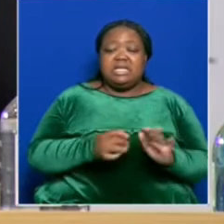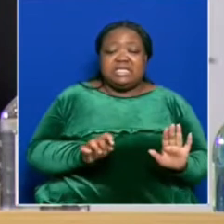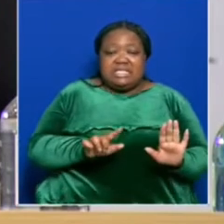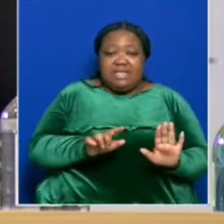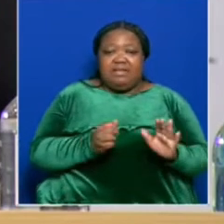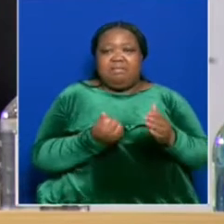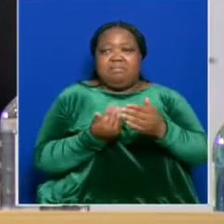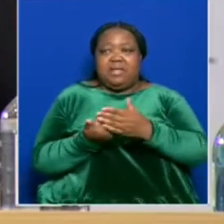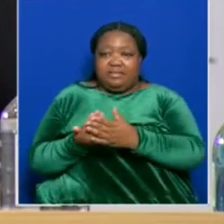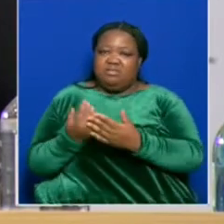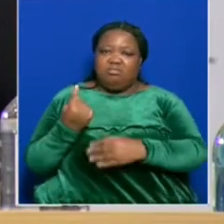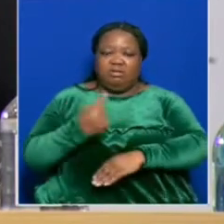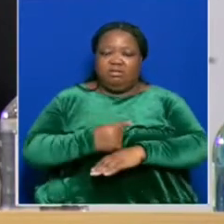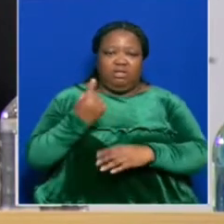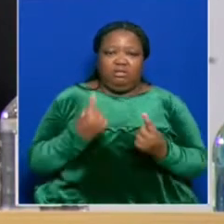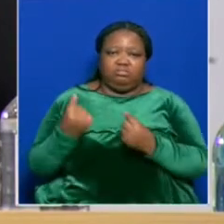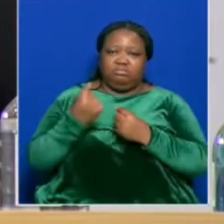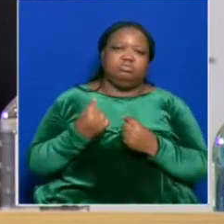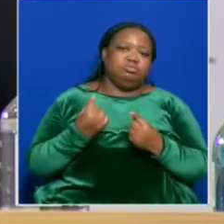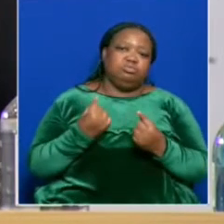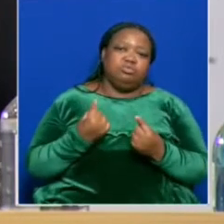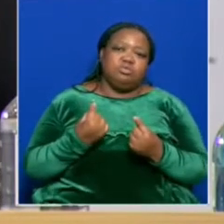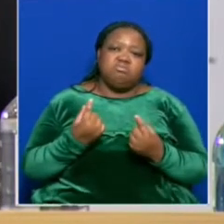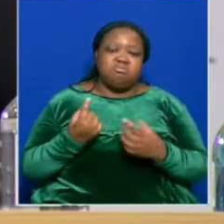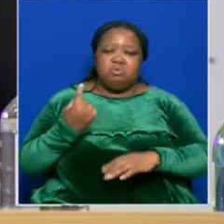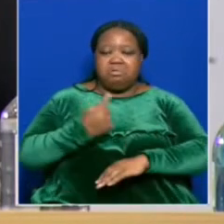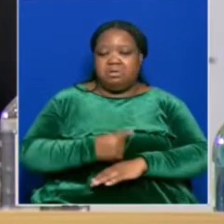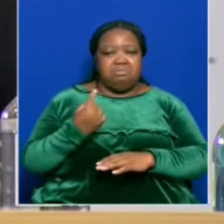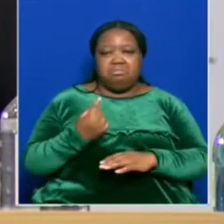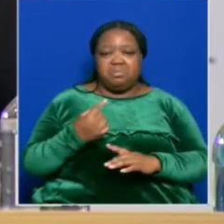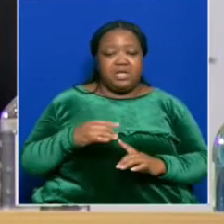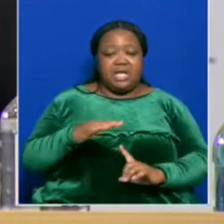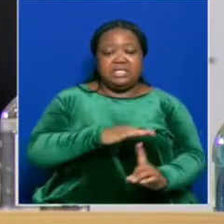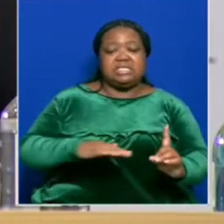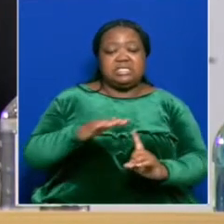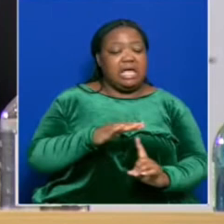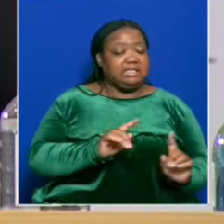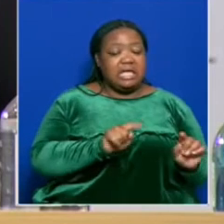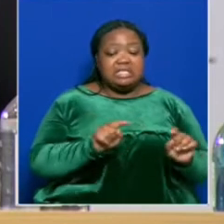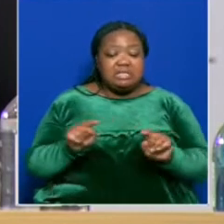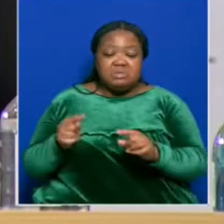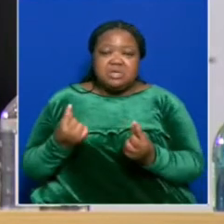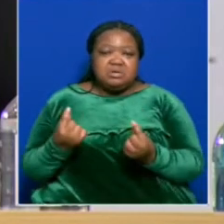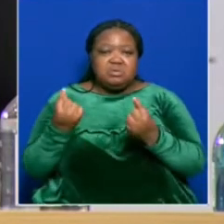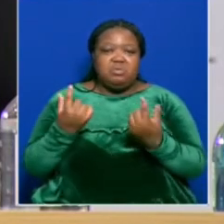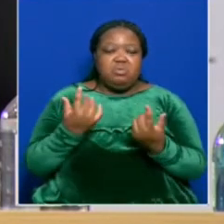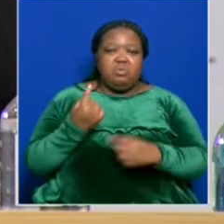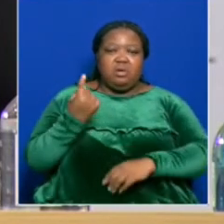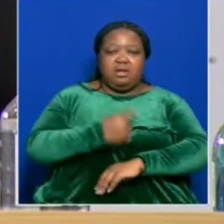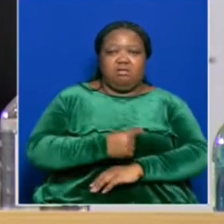day. Or The within site a assessment could be done in a day. Okay, all right. I'm asking because I seem to recall that there